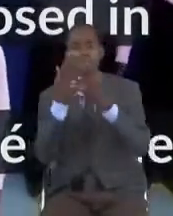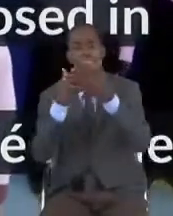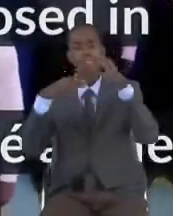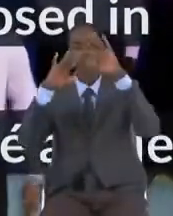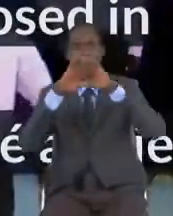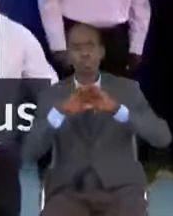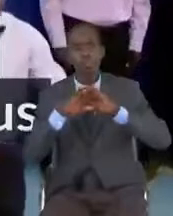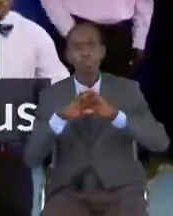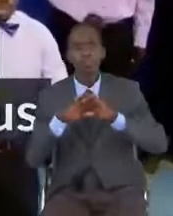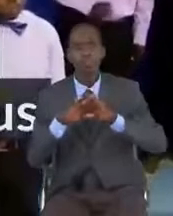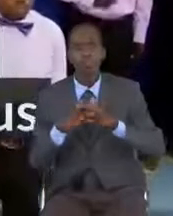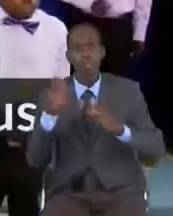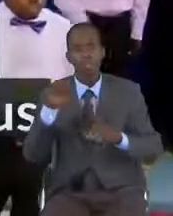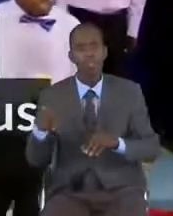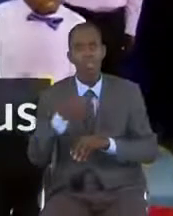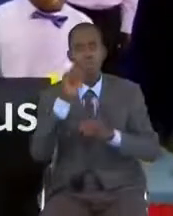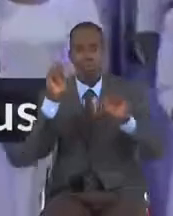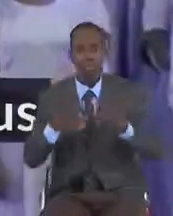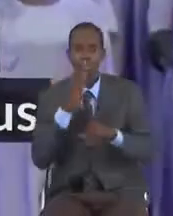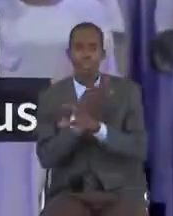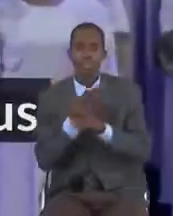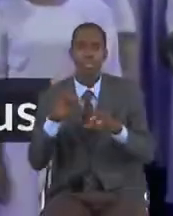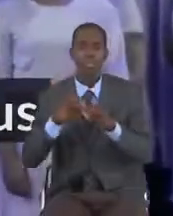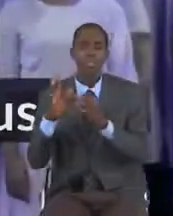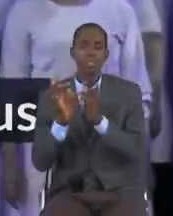heaven. Yes, you can be free in Jesus' name.